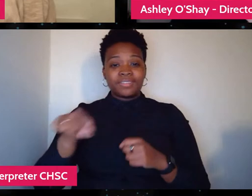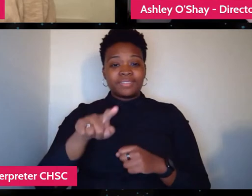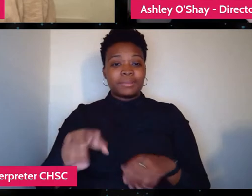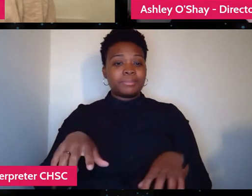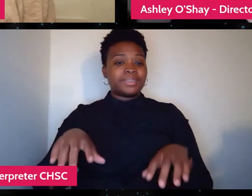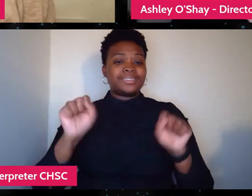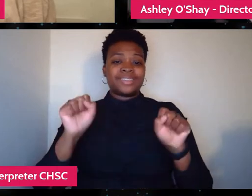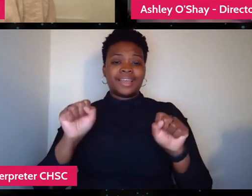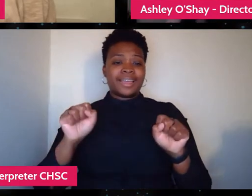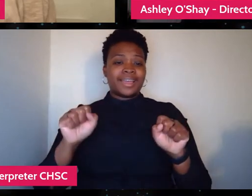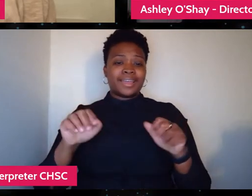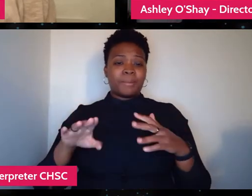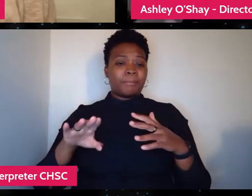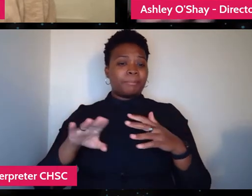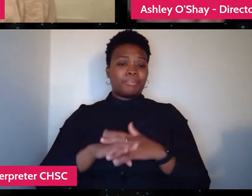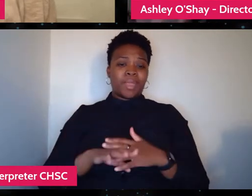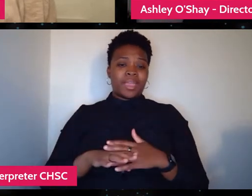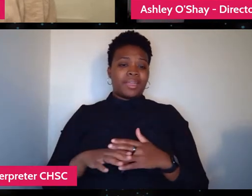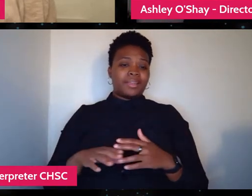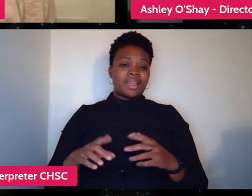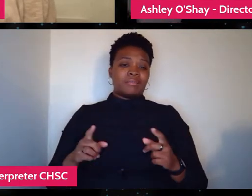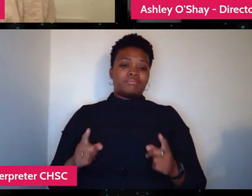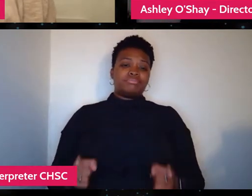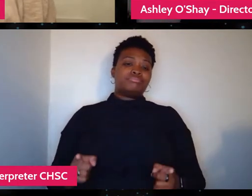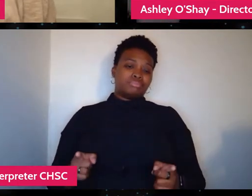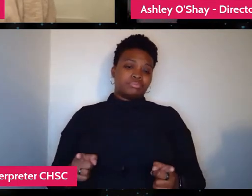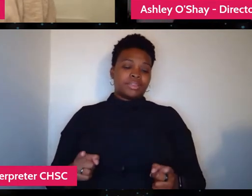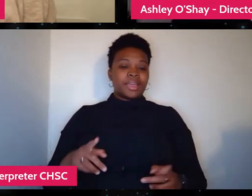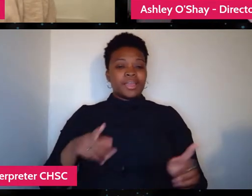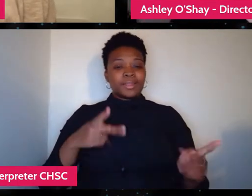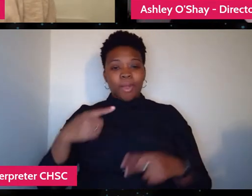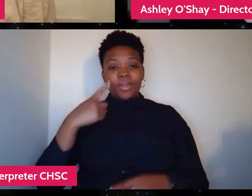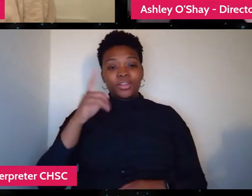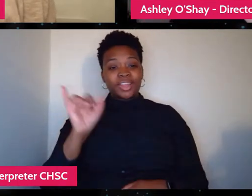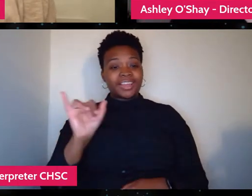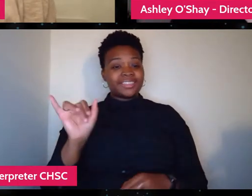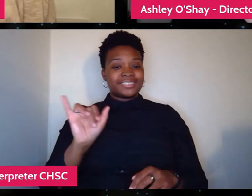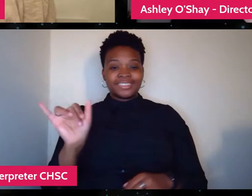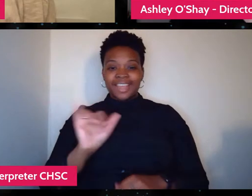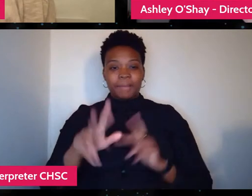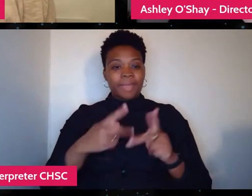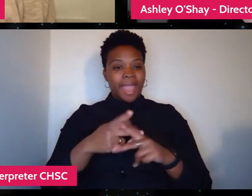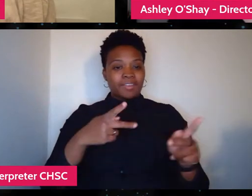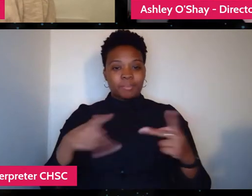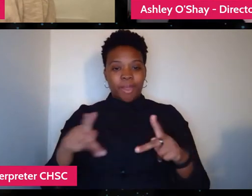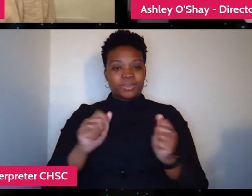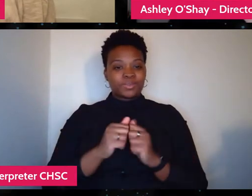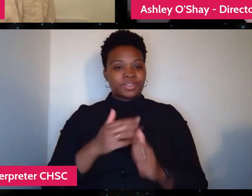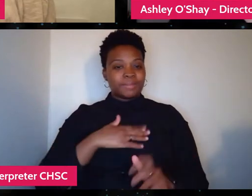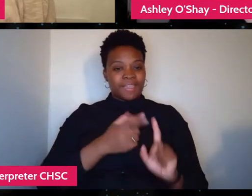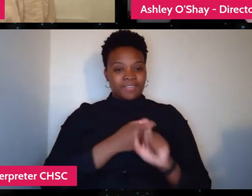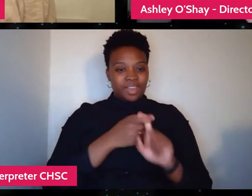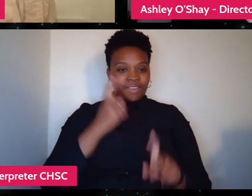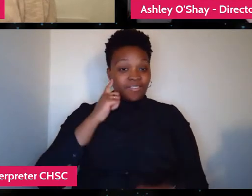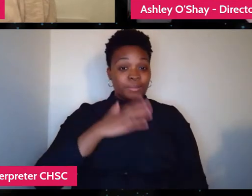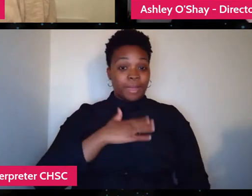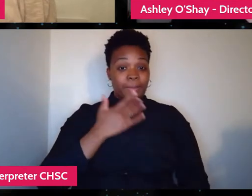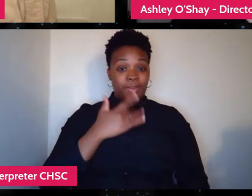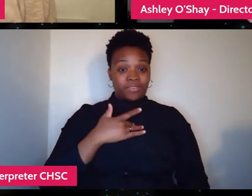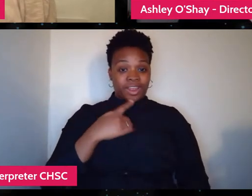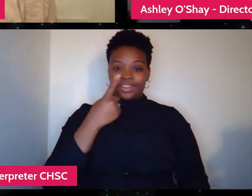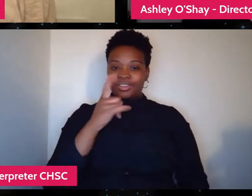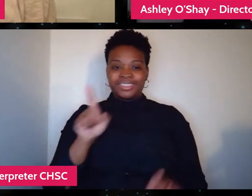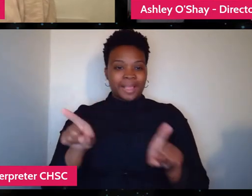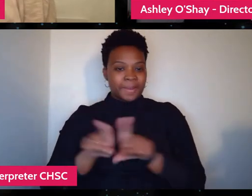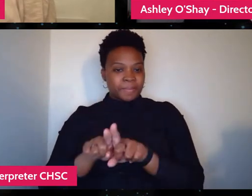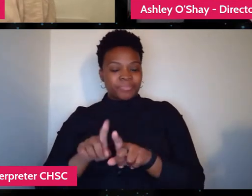And the parties just literally look like the same type of parties that I would have with my friends for my birthdays. So